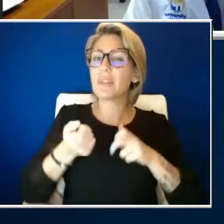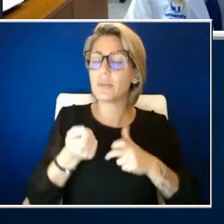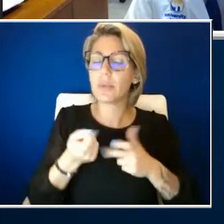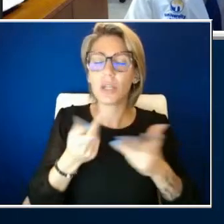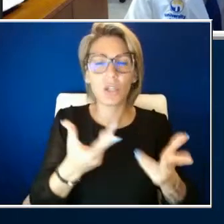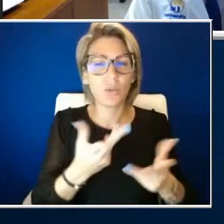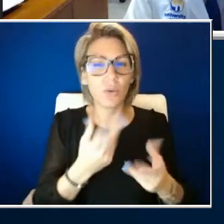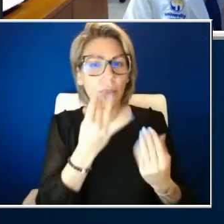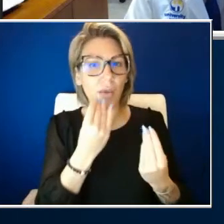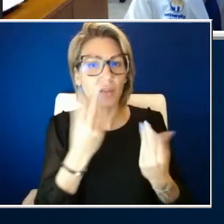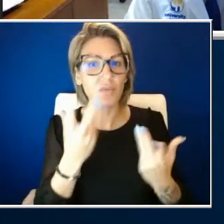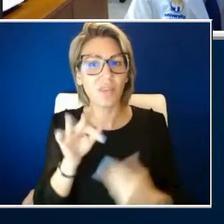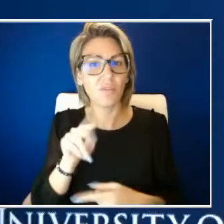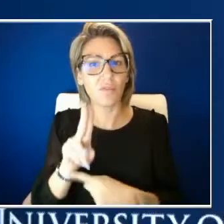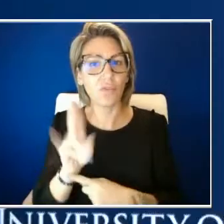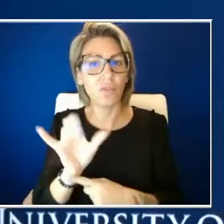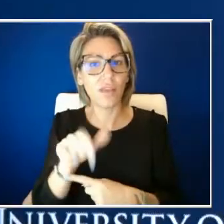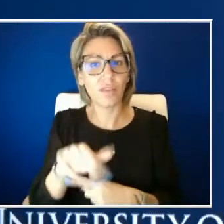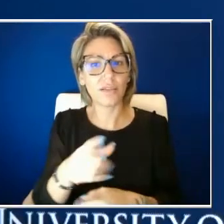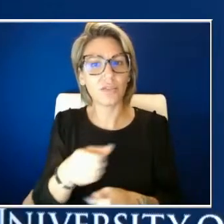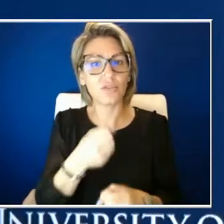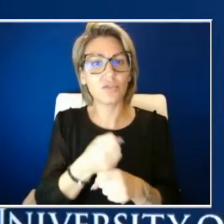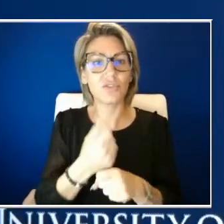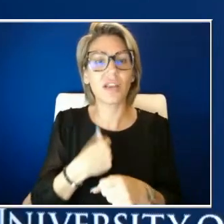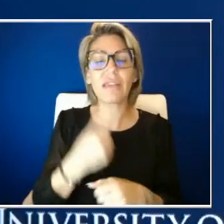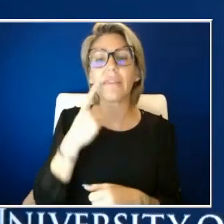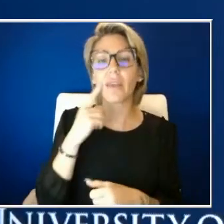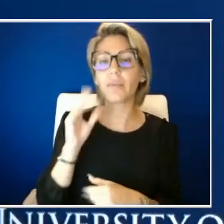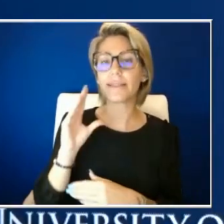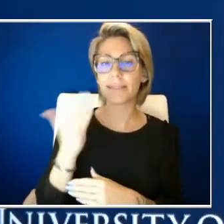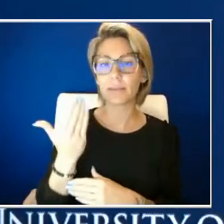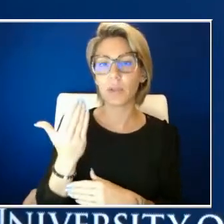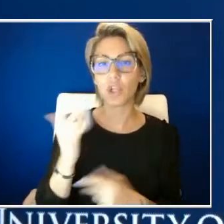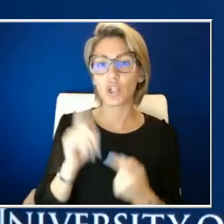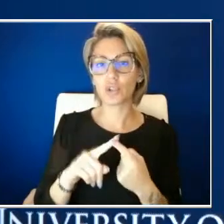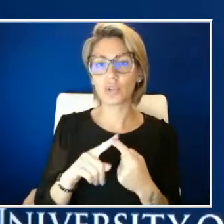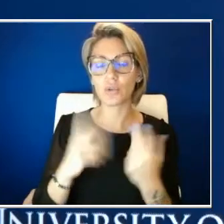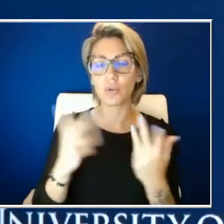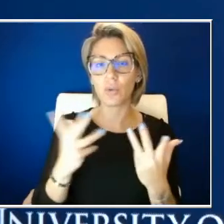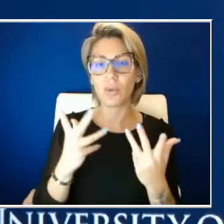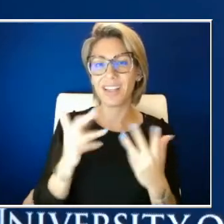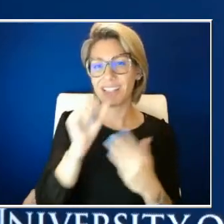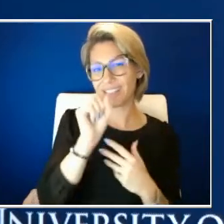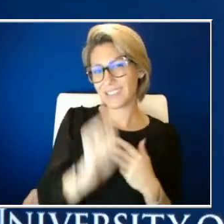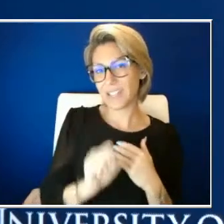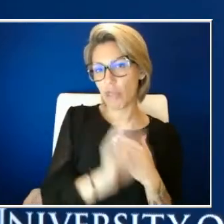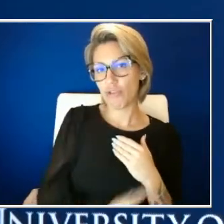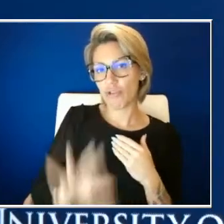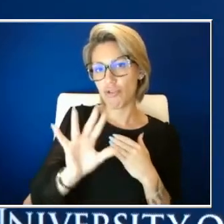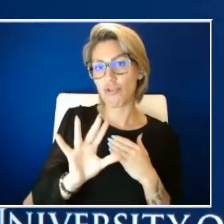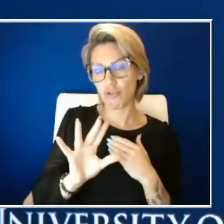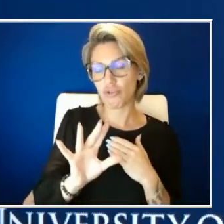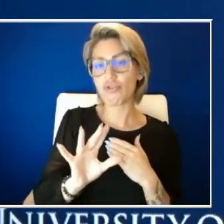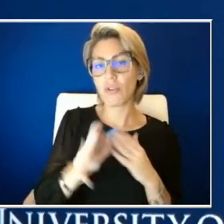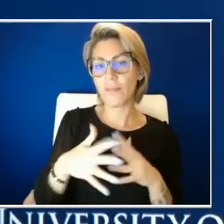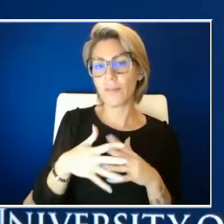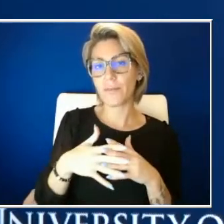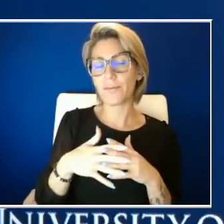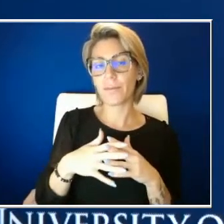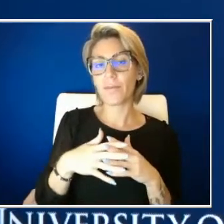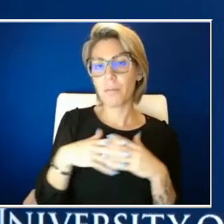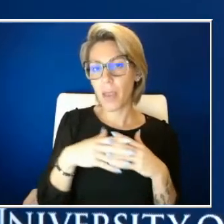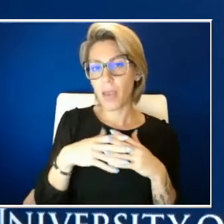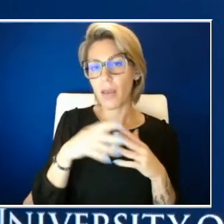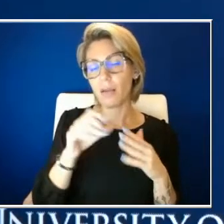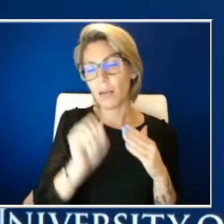going to be like this year? Yeah, I think it'll be similar to what the Southern Hemisphere has shown. And again, I think we